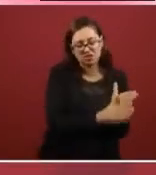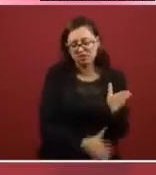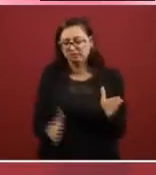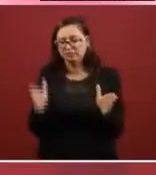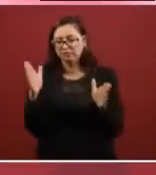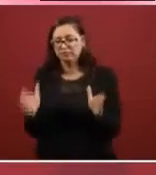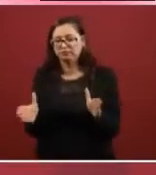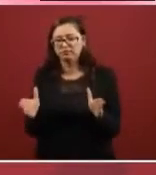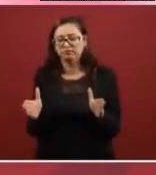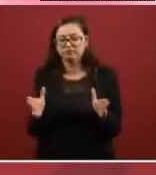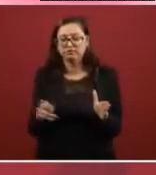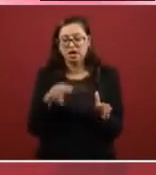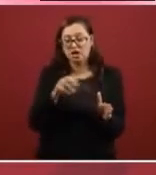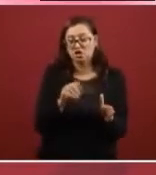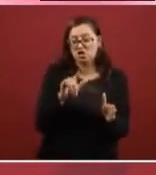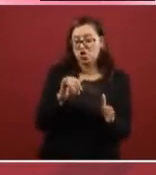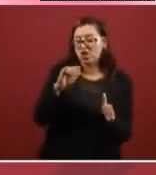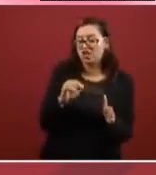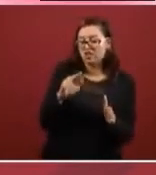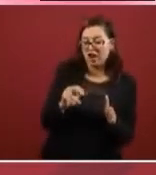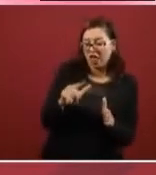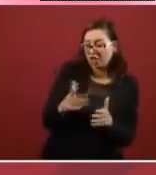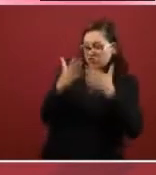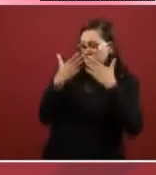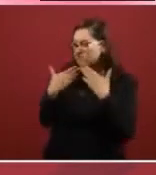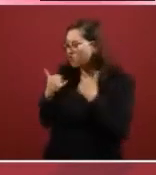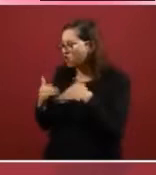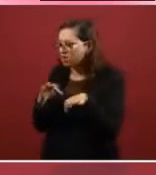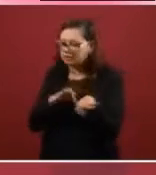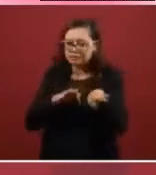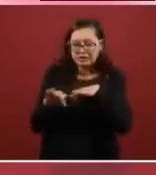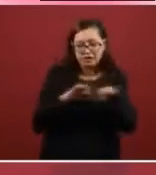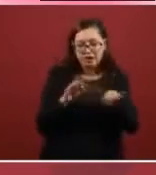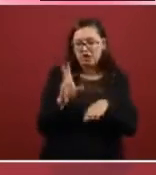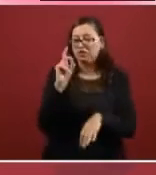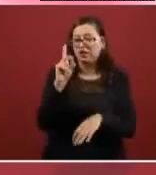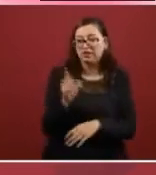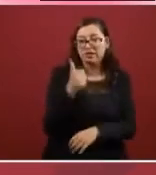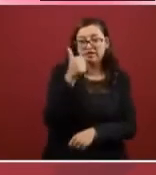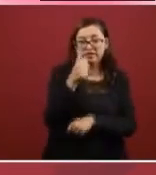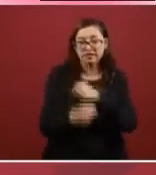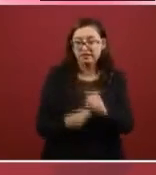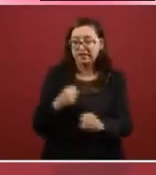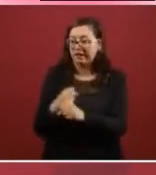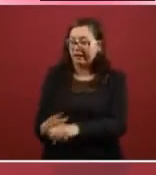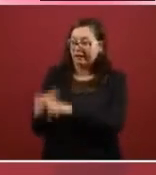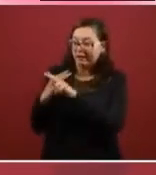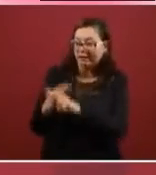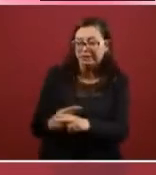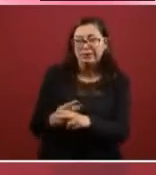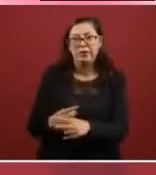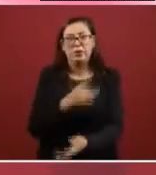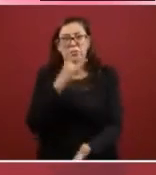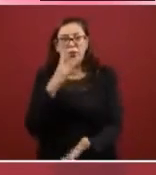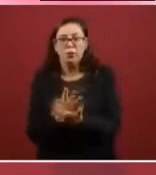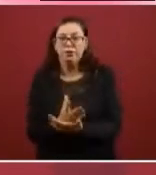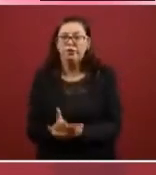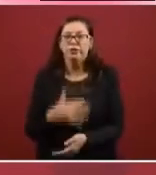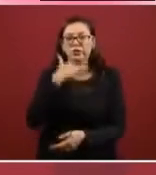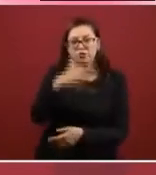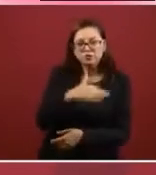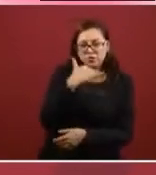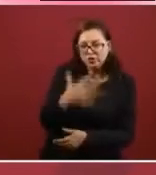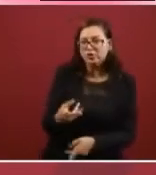period neoliberal, of the neoliberal period, años, during these past 36 saqueo, years of looting